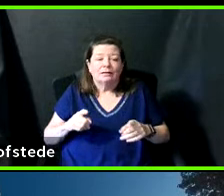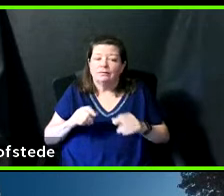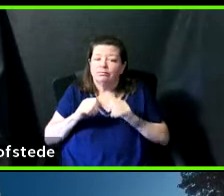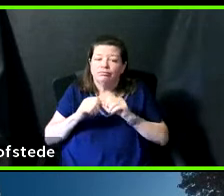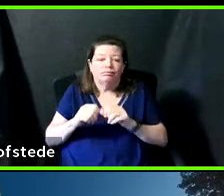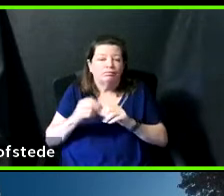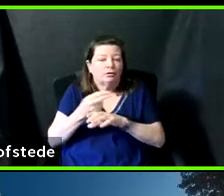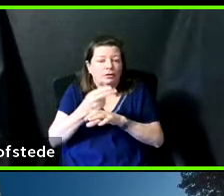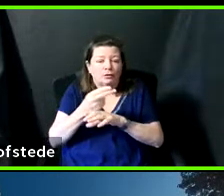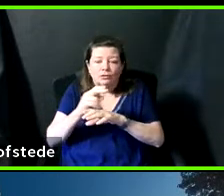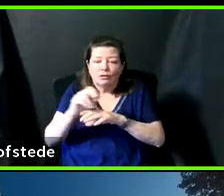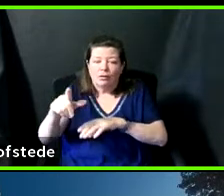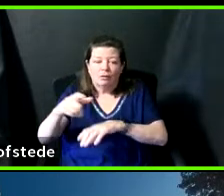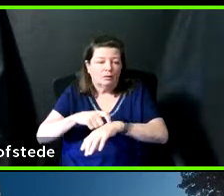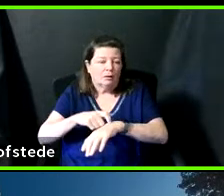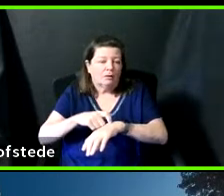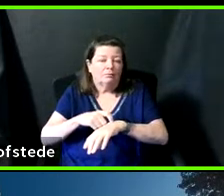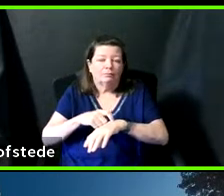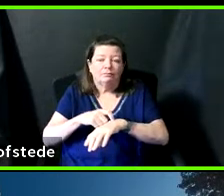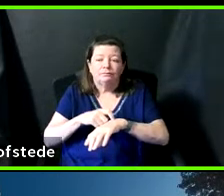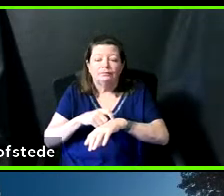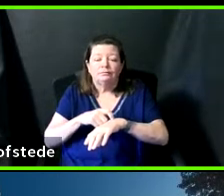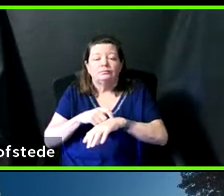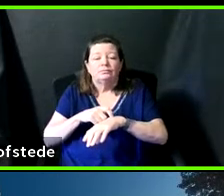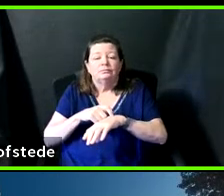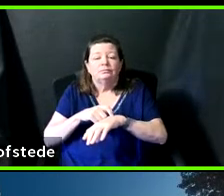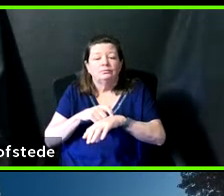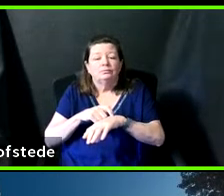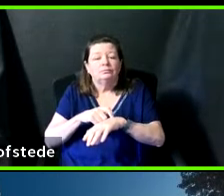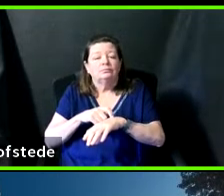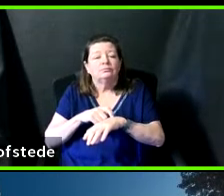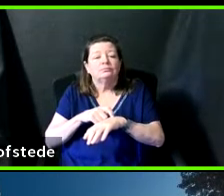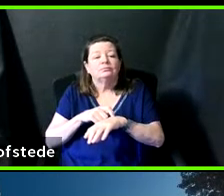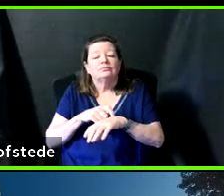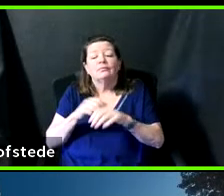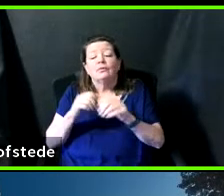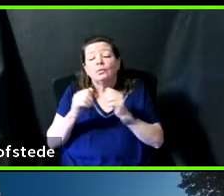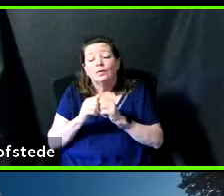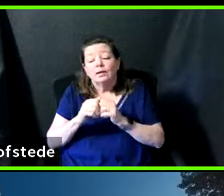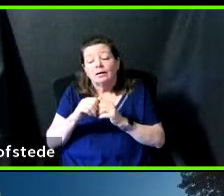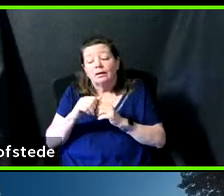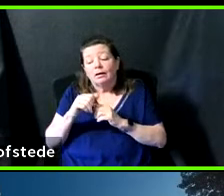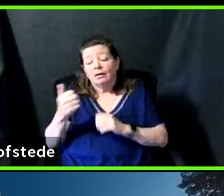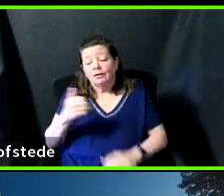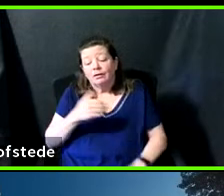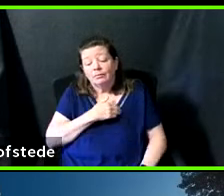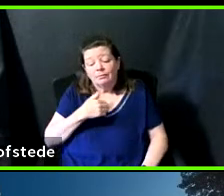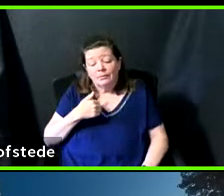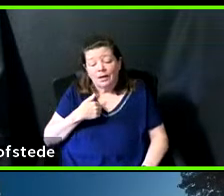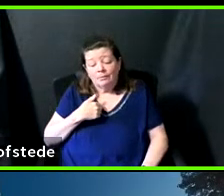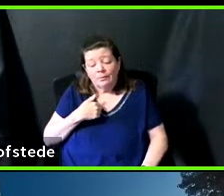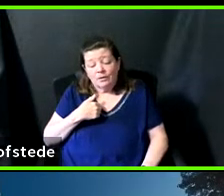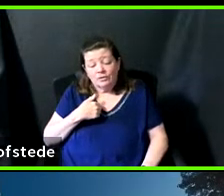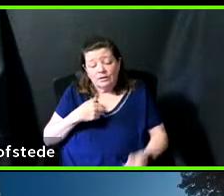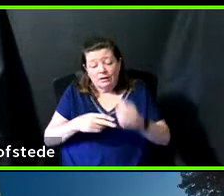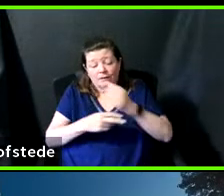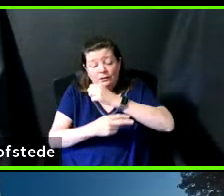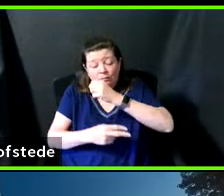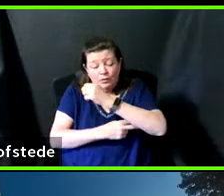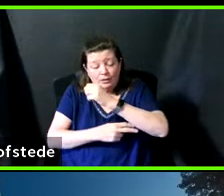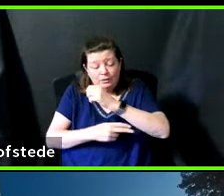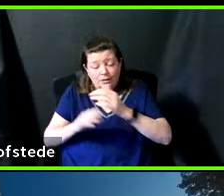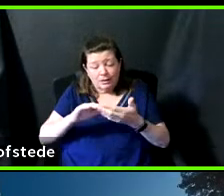use. And along with the other members of the Bridgeton Neighborhood Association, we are